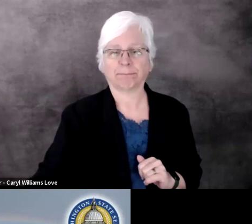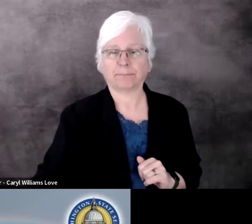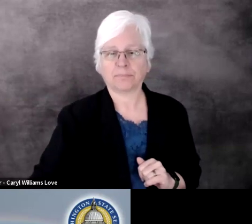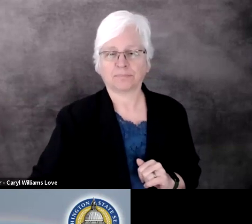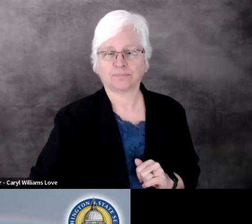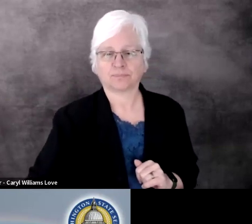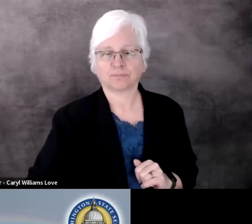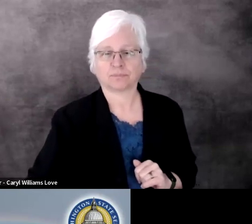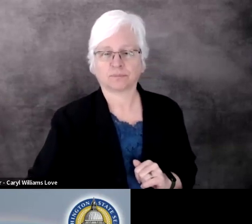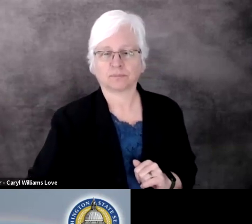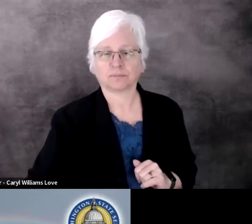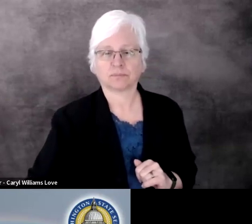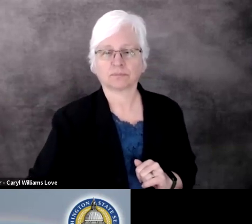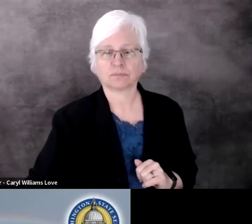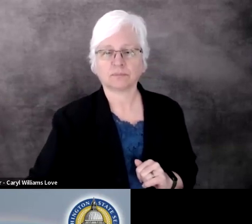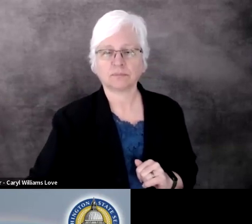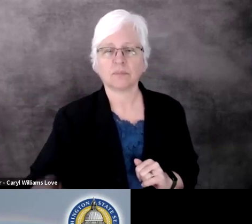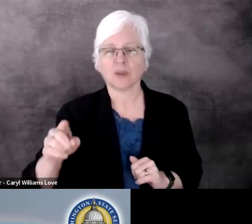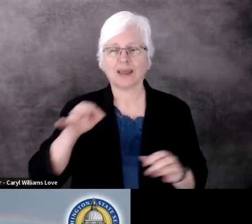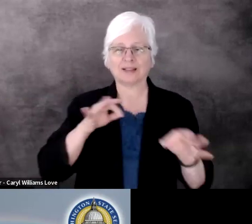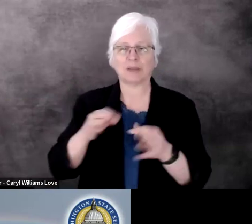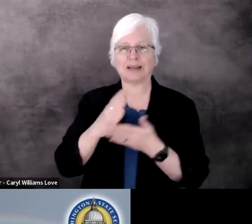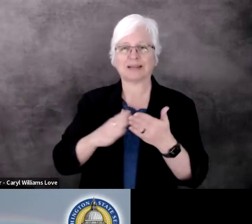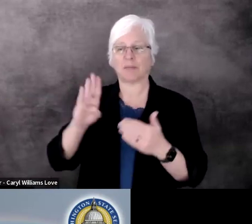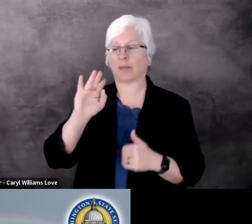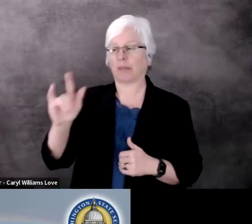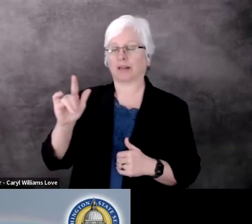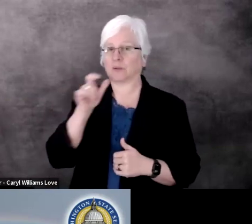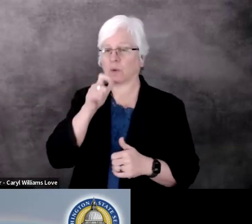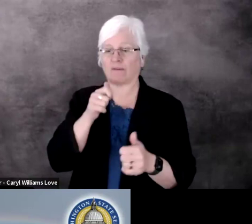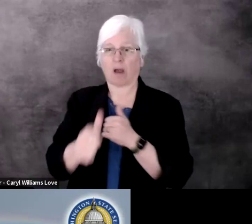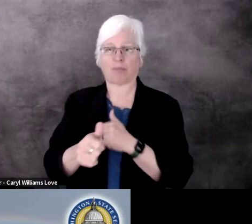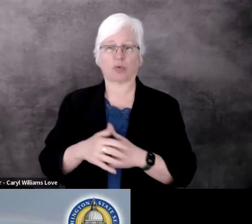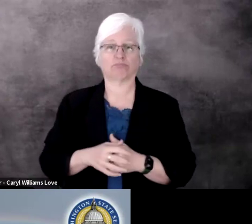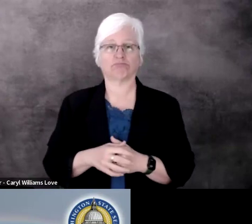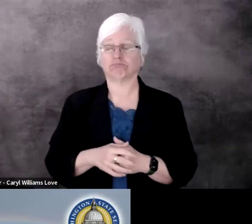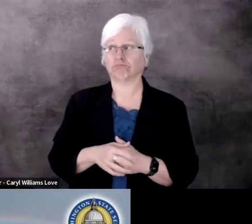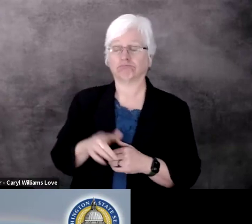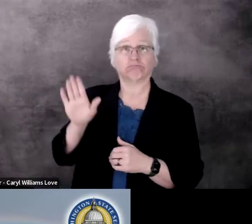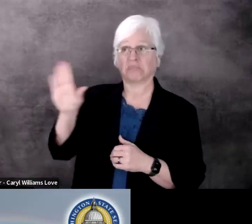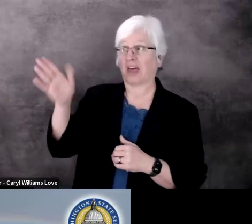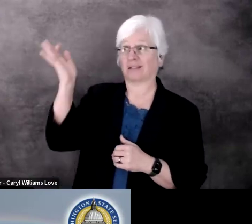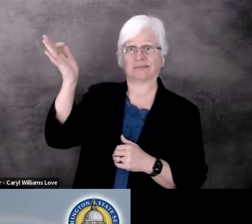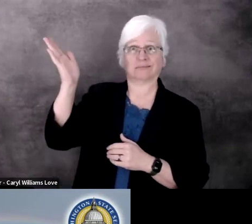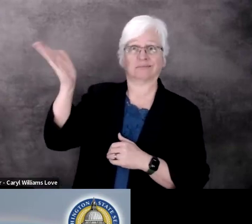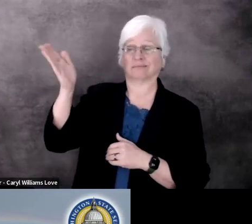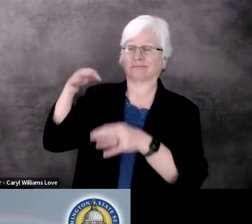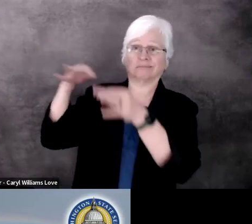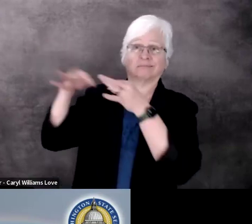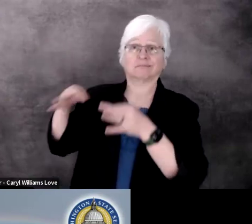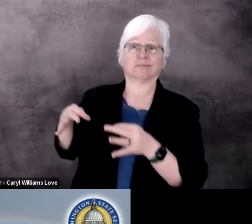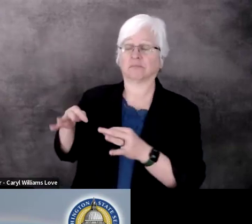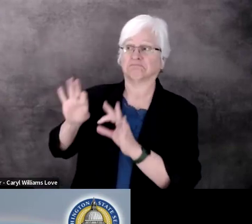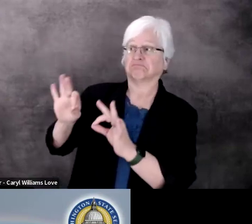Explaining some of the bills that have come through. I don't have anything actually to add to that that I can think of at